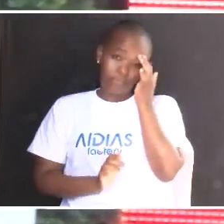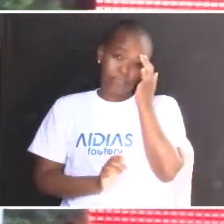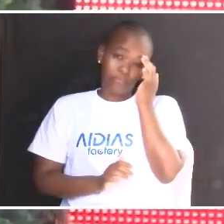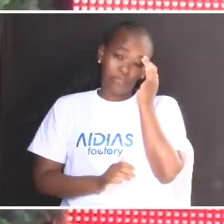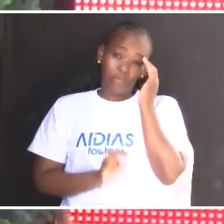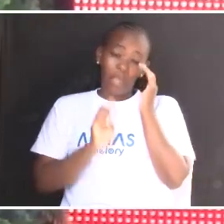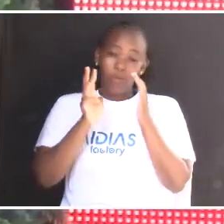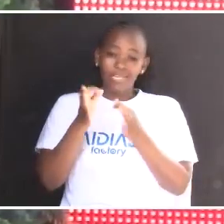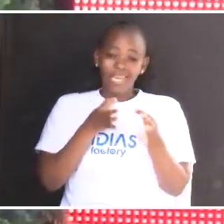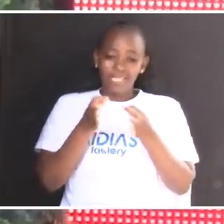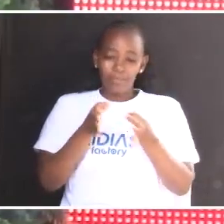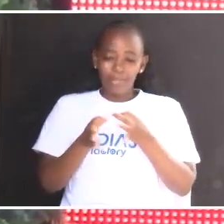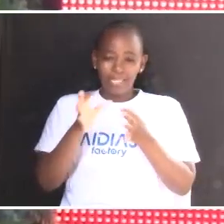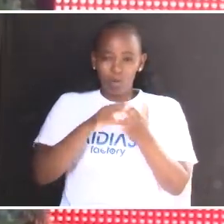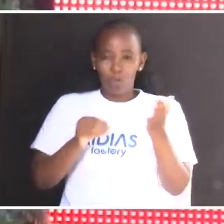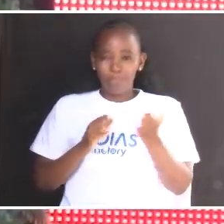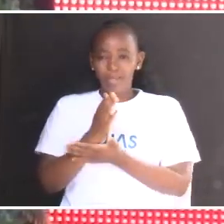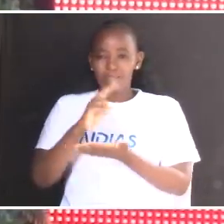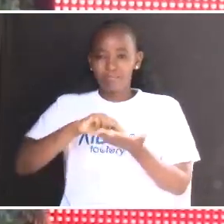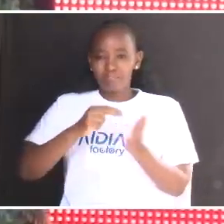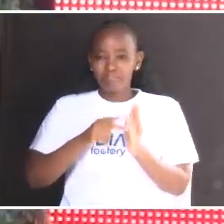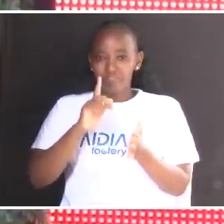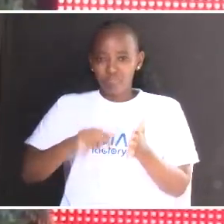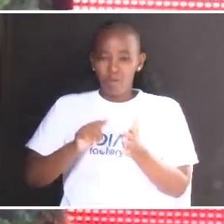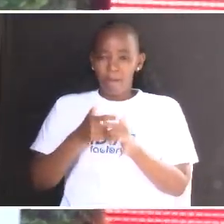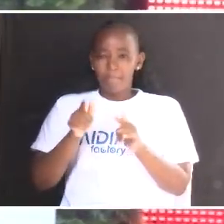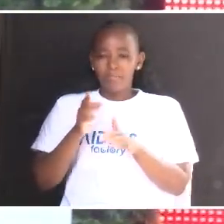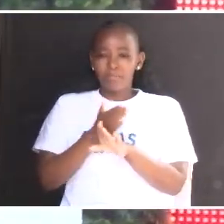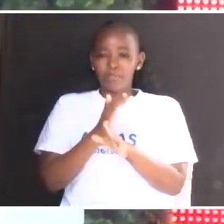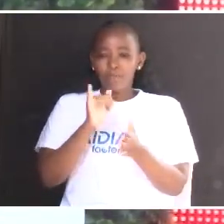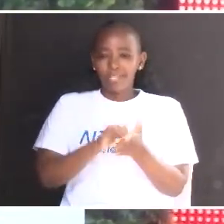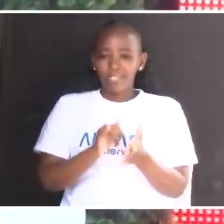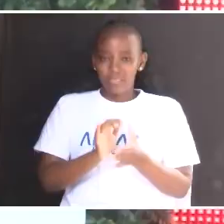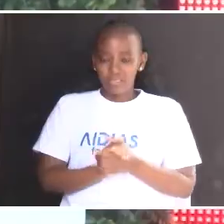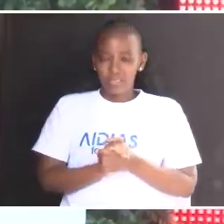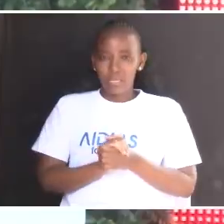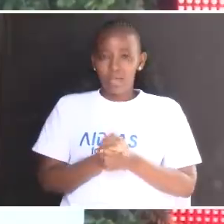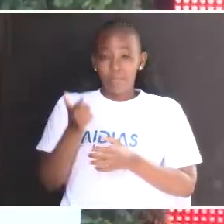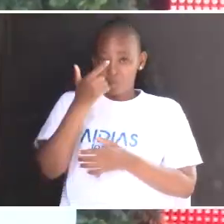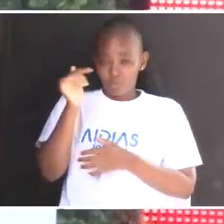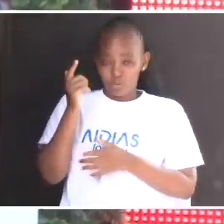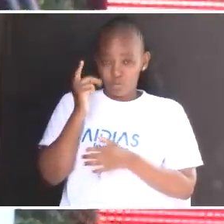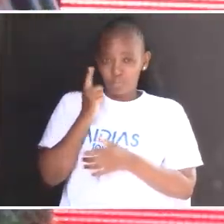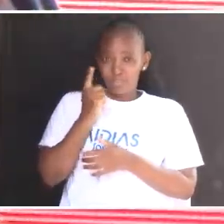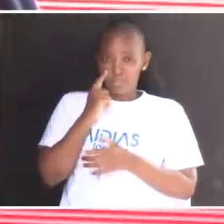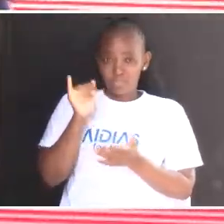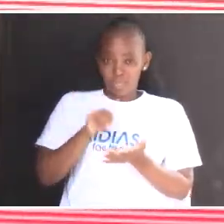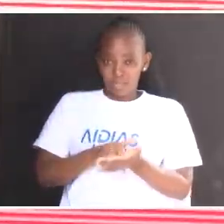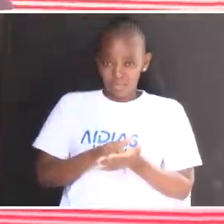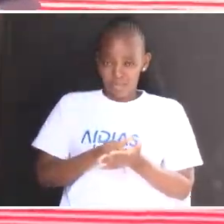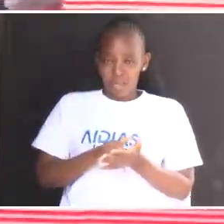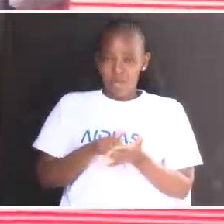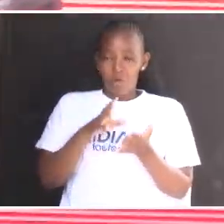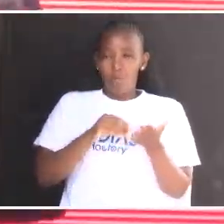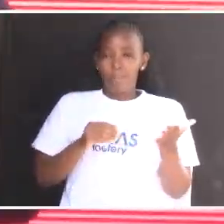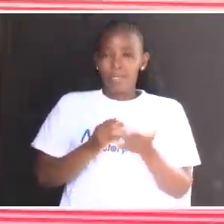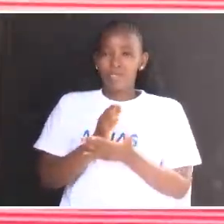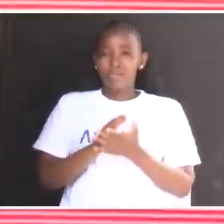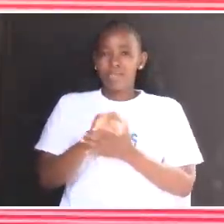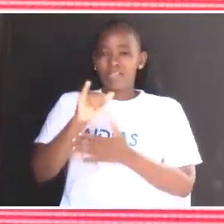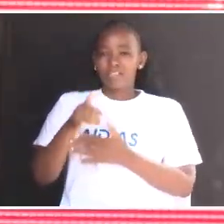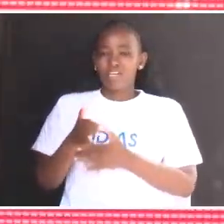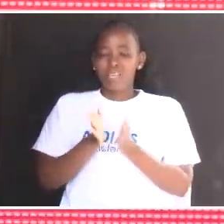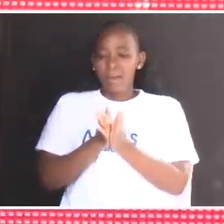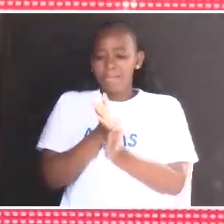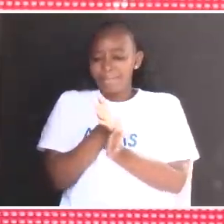I'm just going to explain what copyright is all about. But before I do that, because you'll notice that copyright is just a